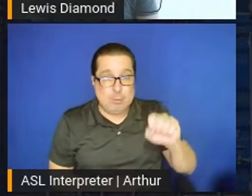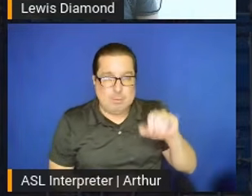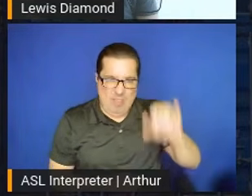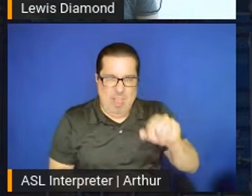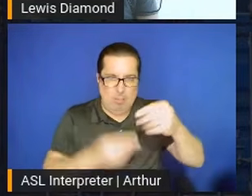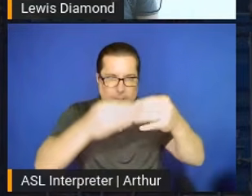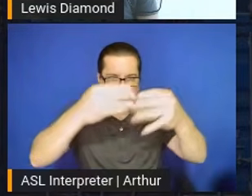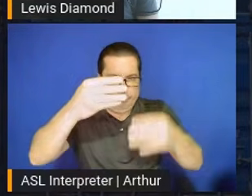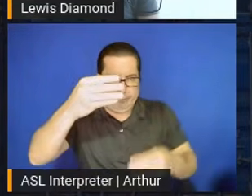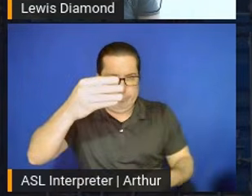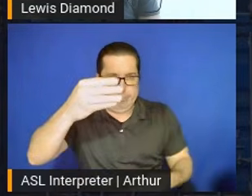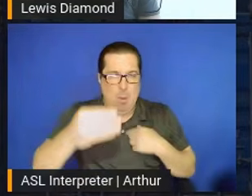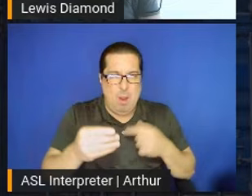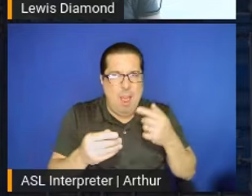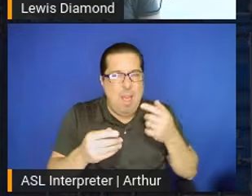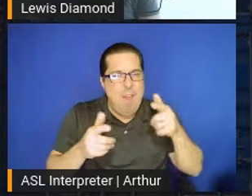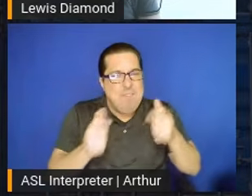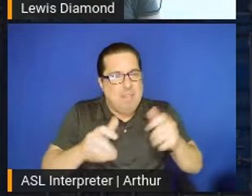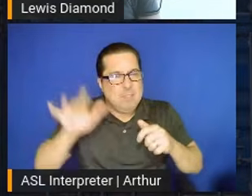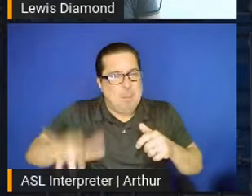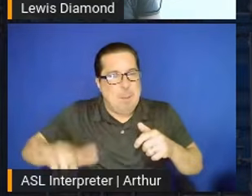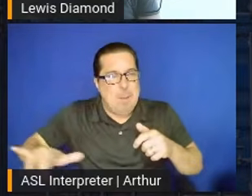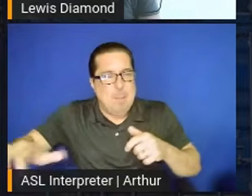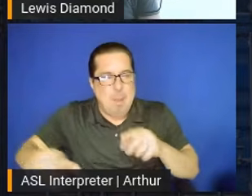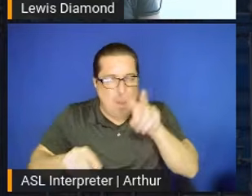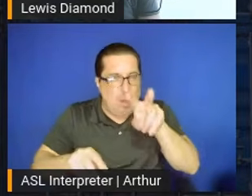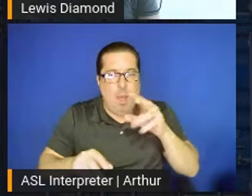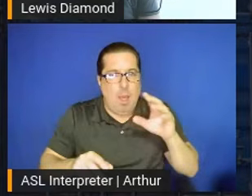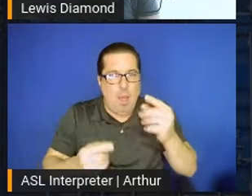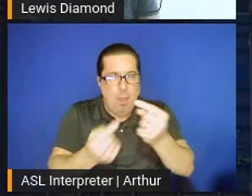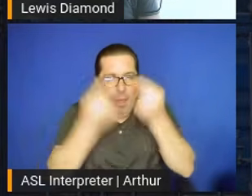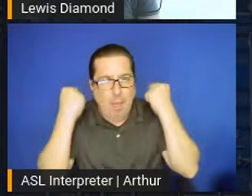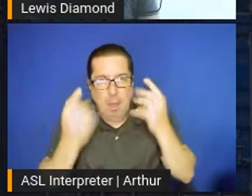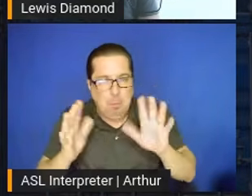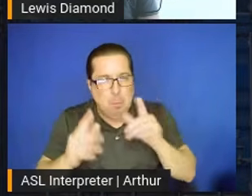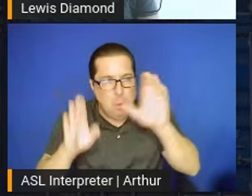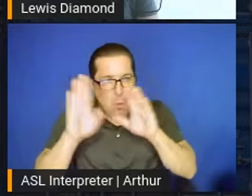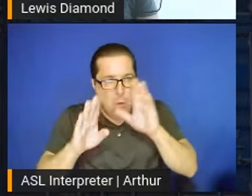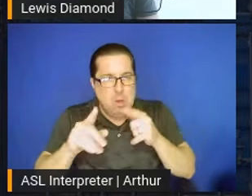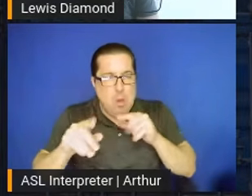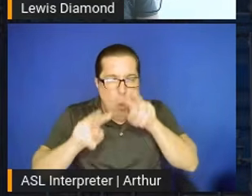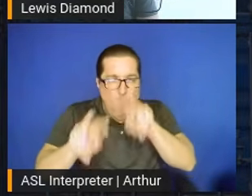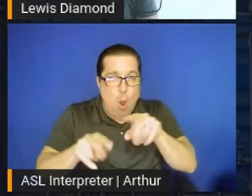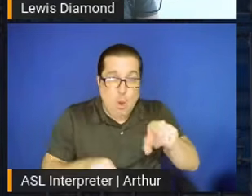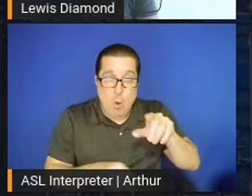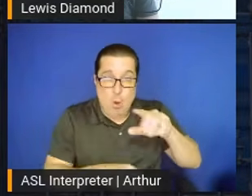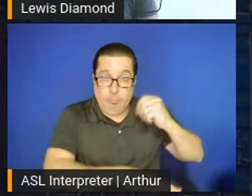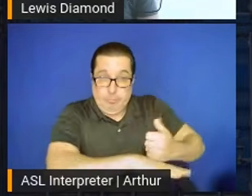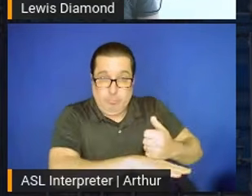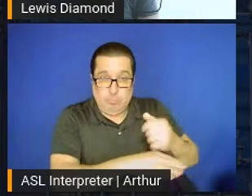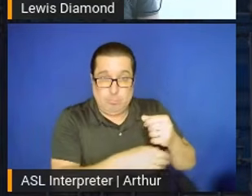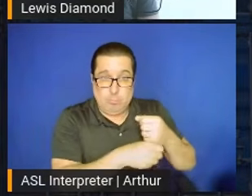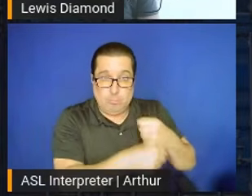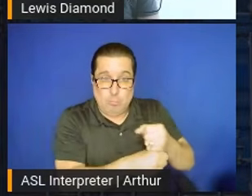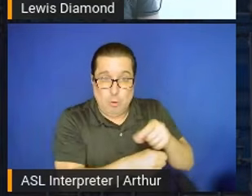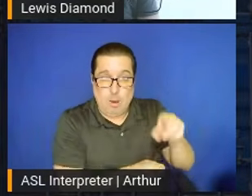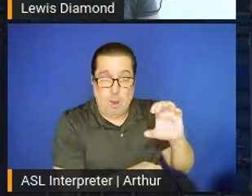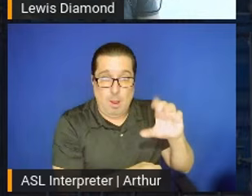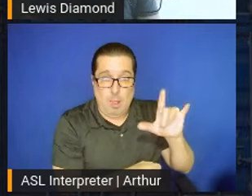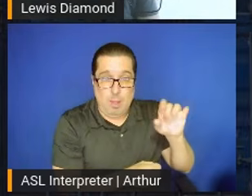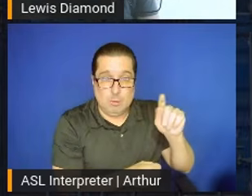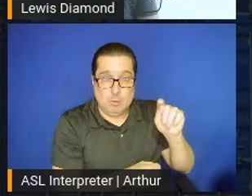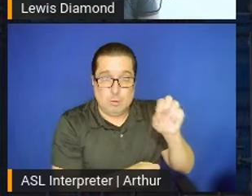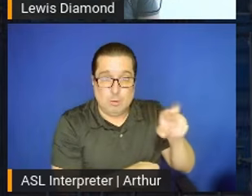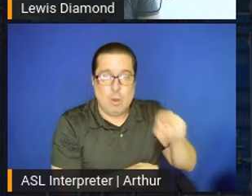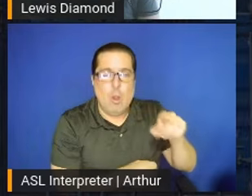we're speeding this up here, but once you have your cluster created, you will need to export this environment